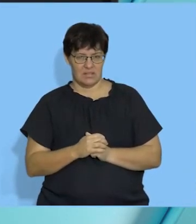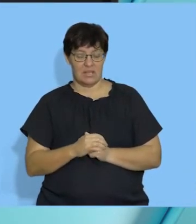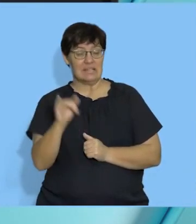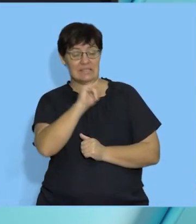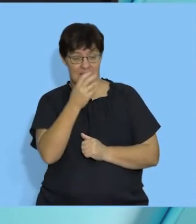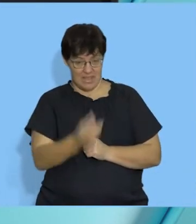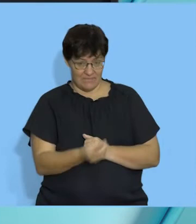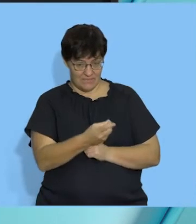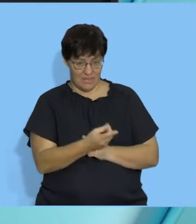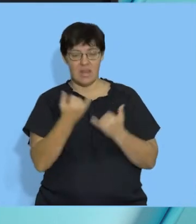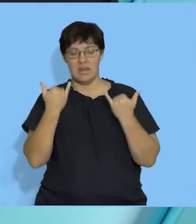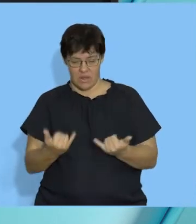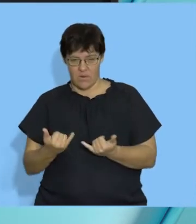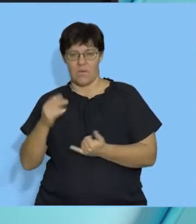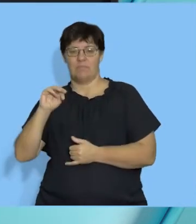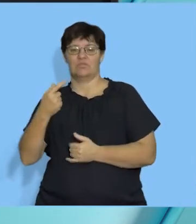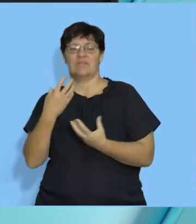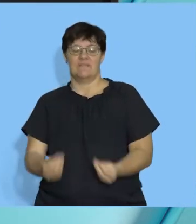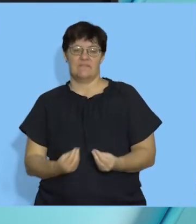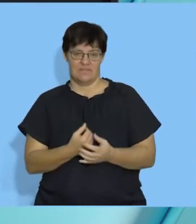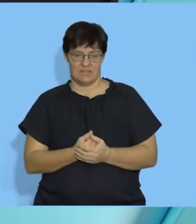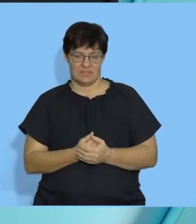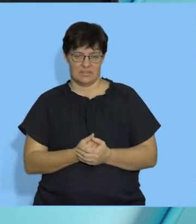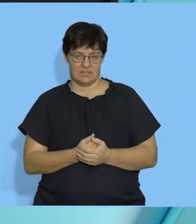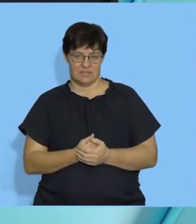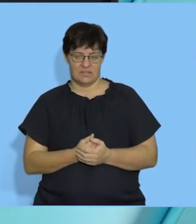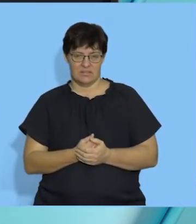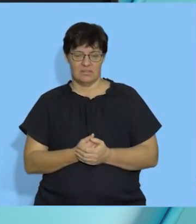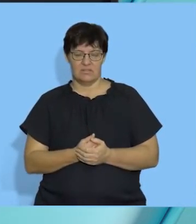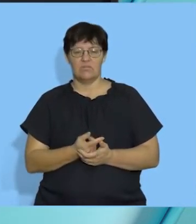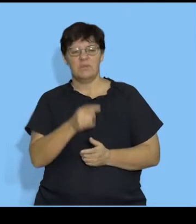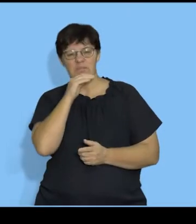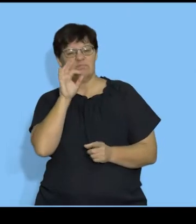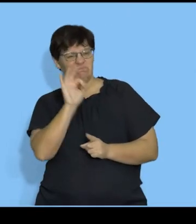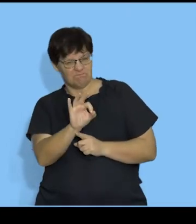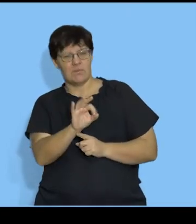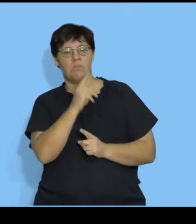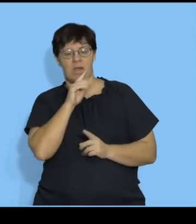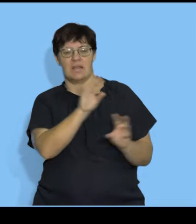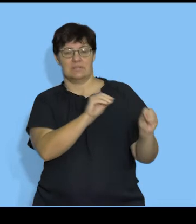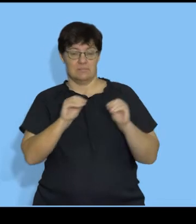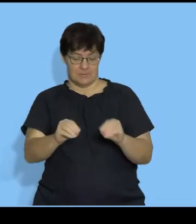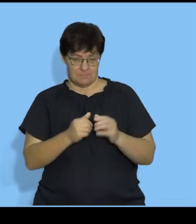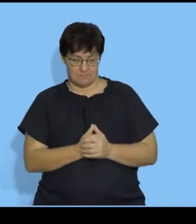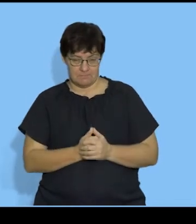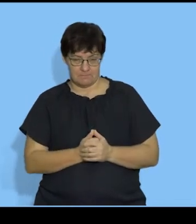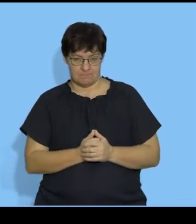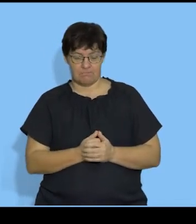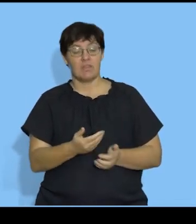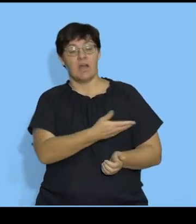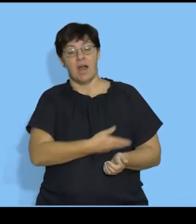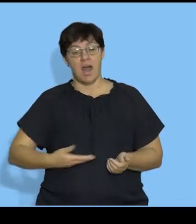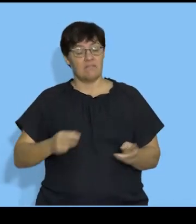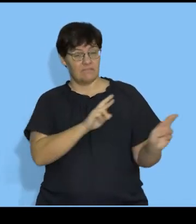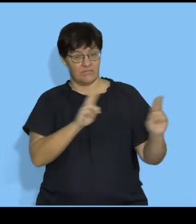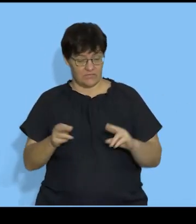is magnesium. That's what we exactly mean when it comes to the displacement. Right. So the half reaction, which